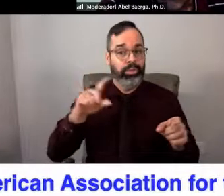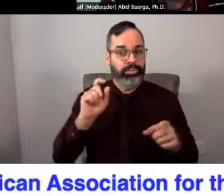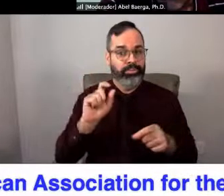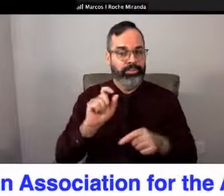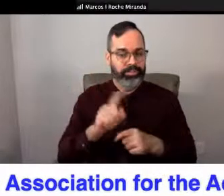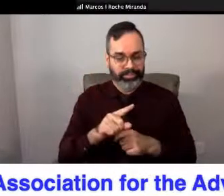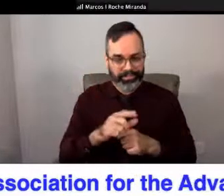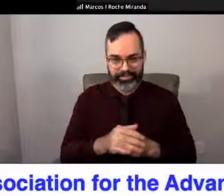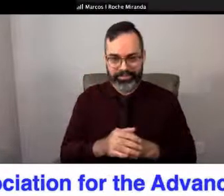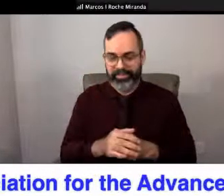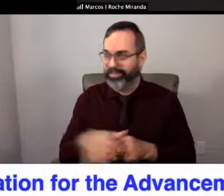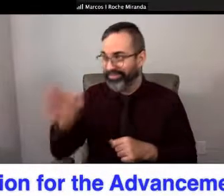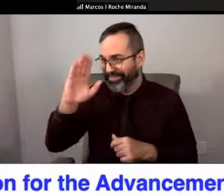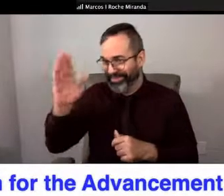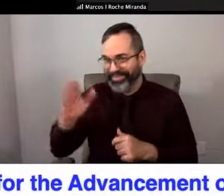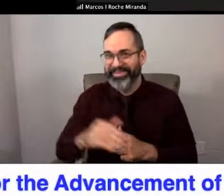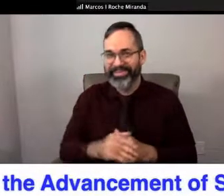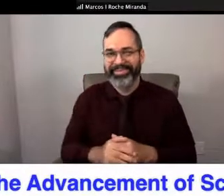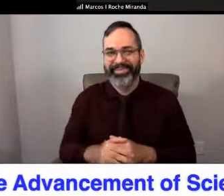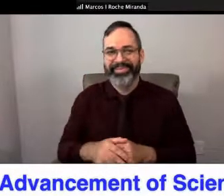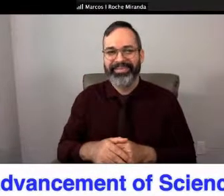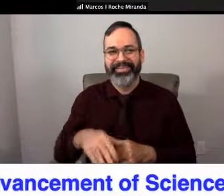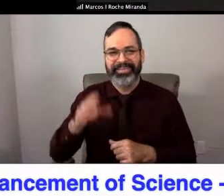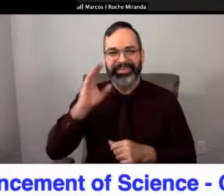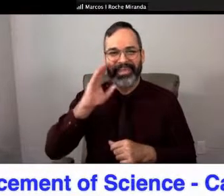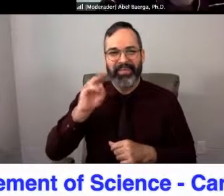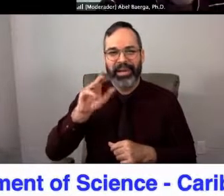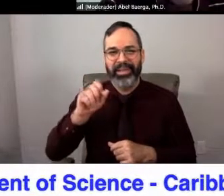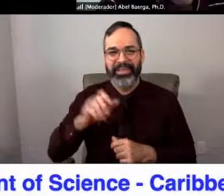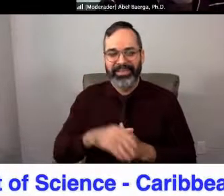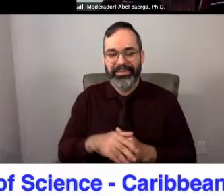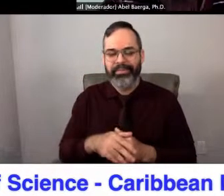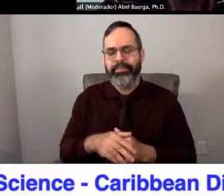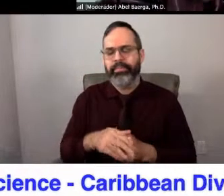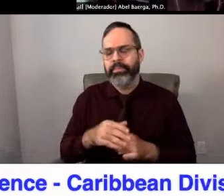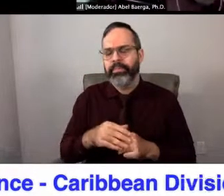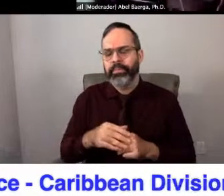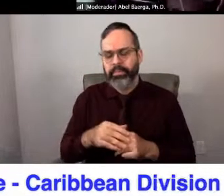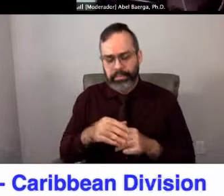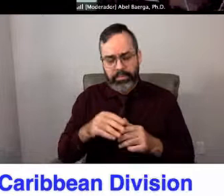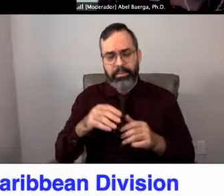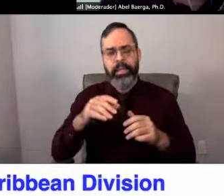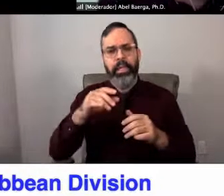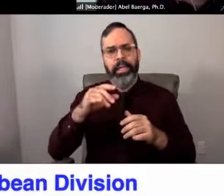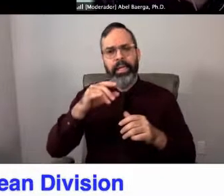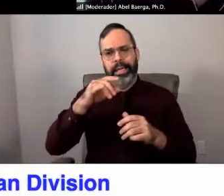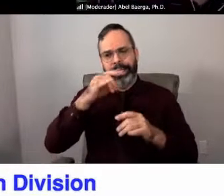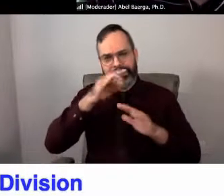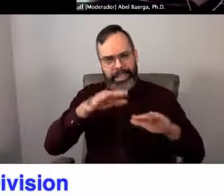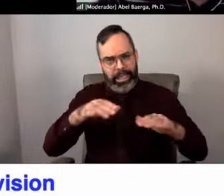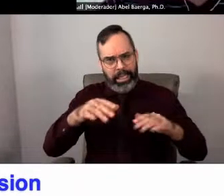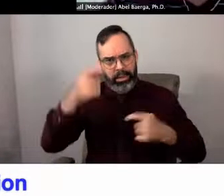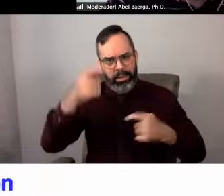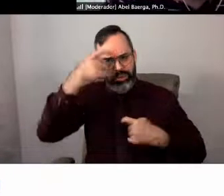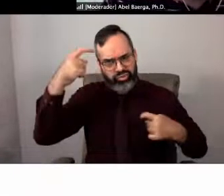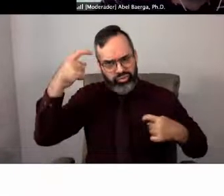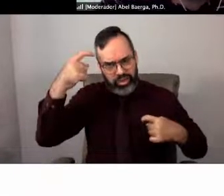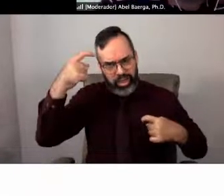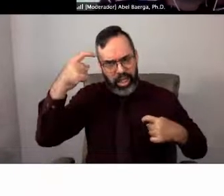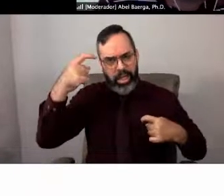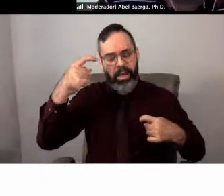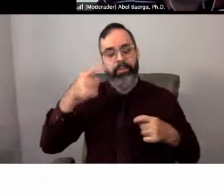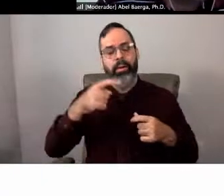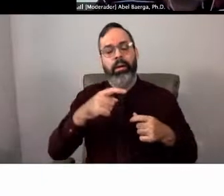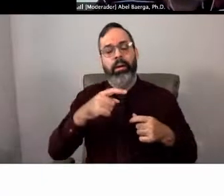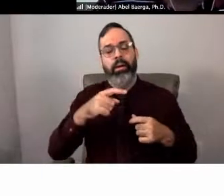Hola, hello. Hola, Marcos. It says, besides childhood trauma or